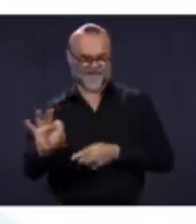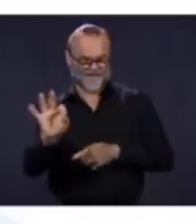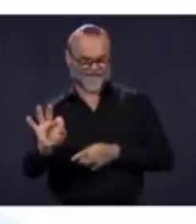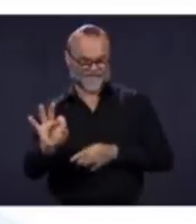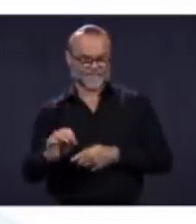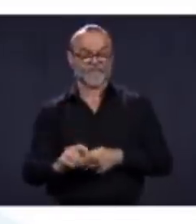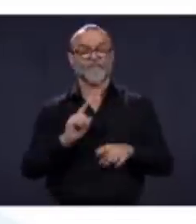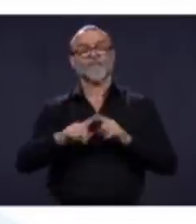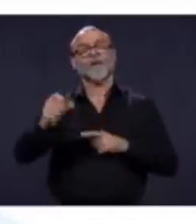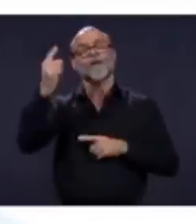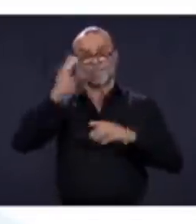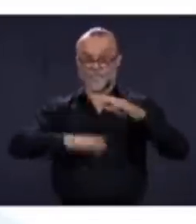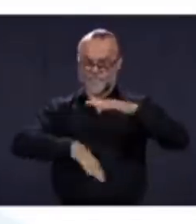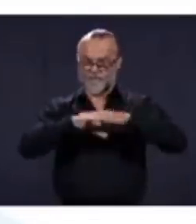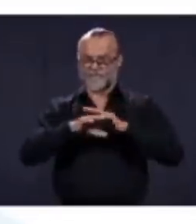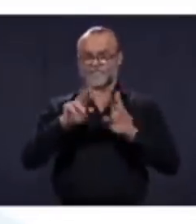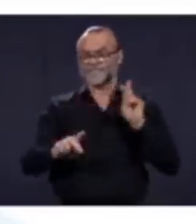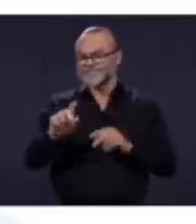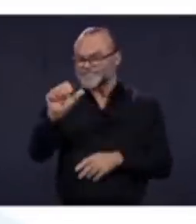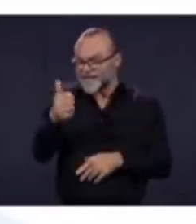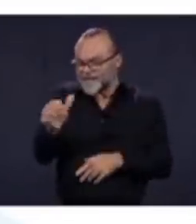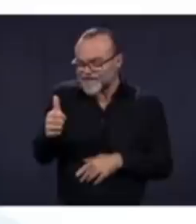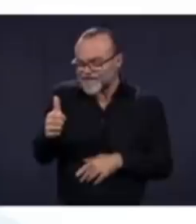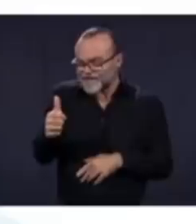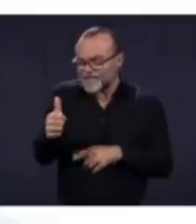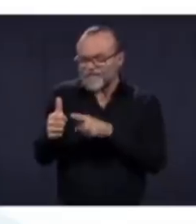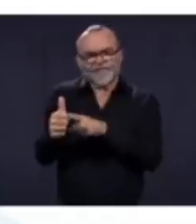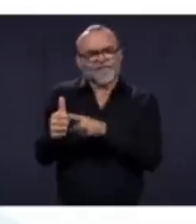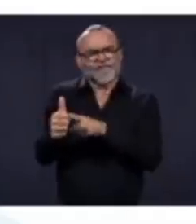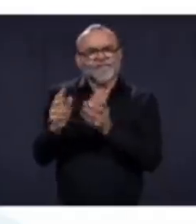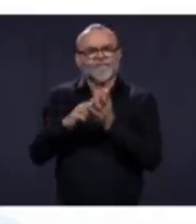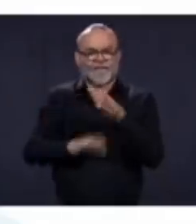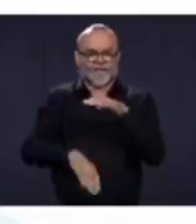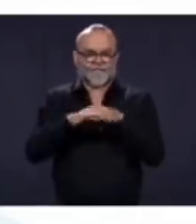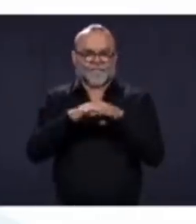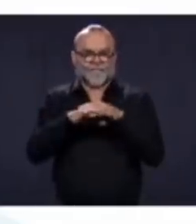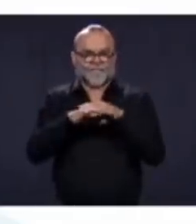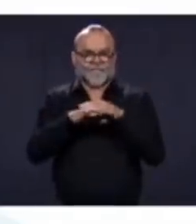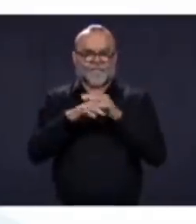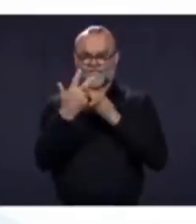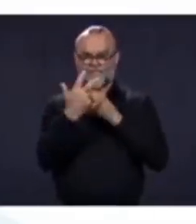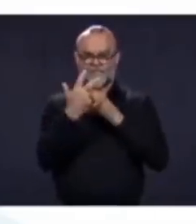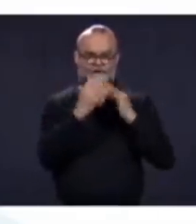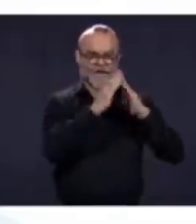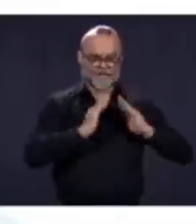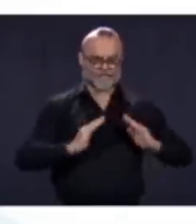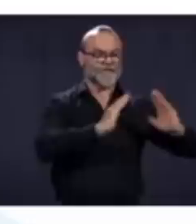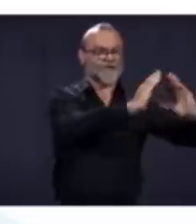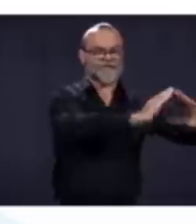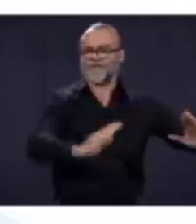to a maximum of 10 people, and that should include people from up to a maximum of 3